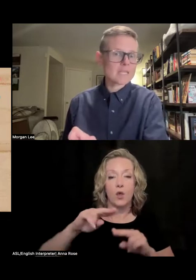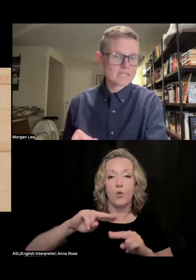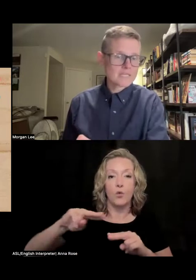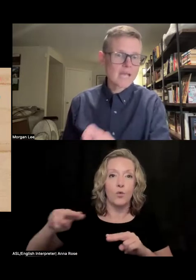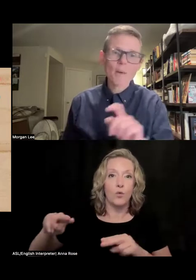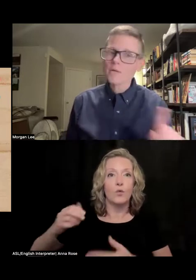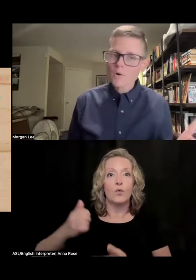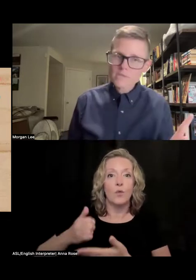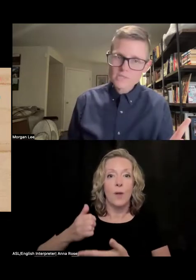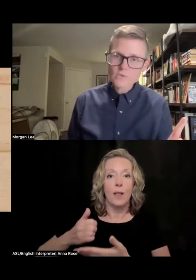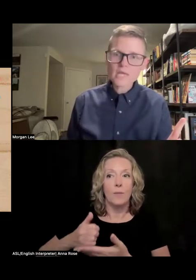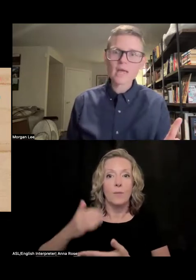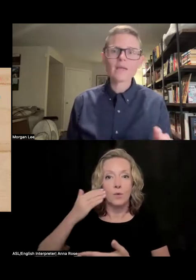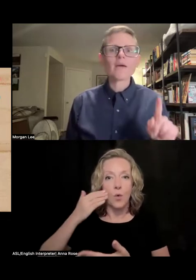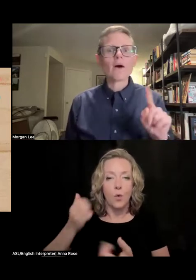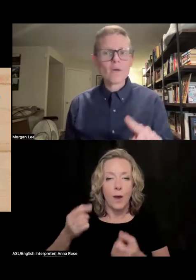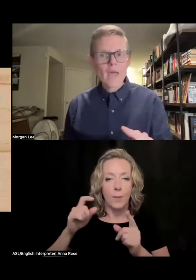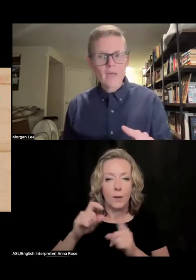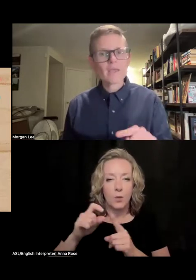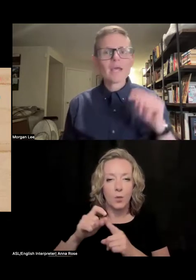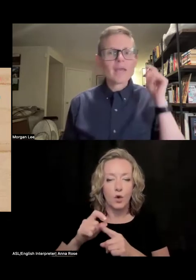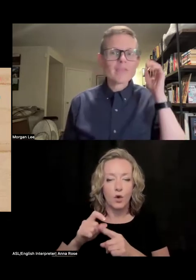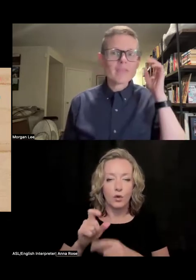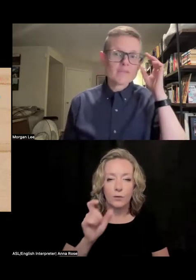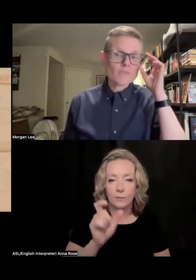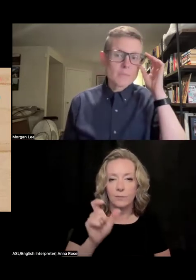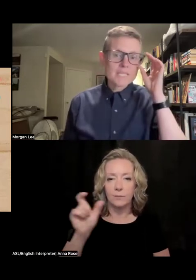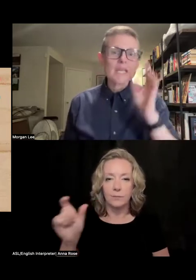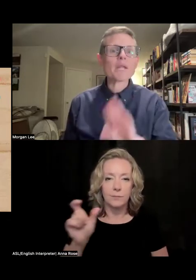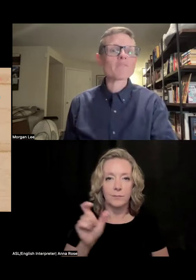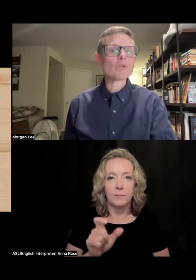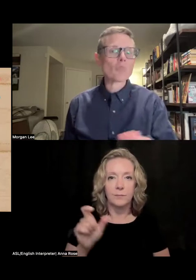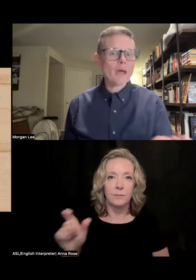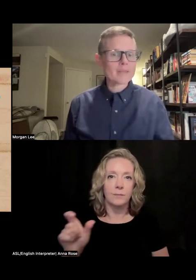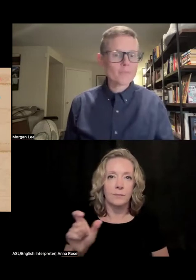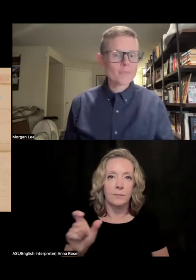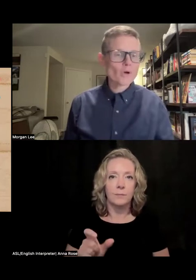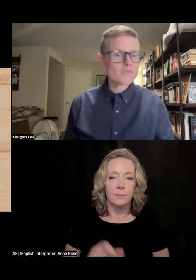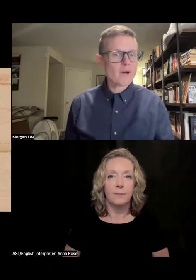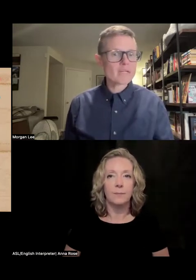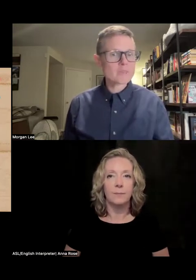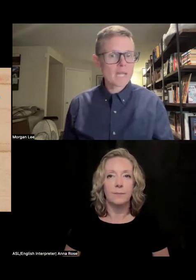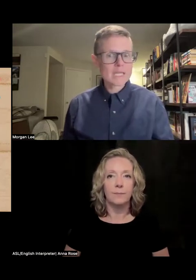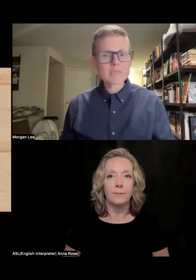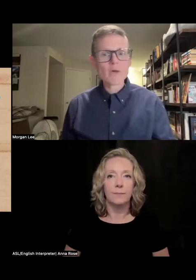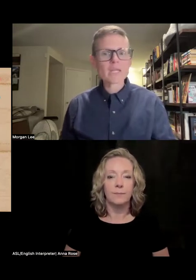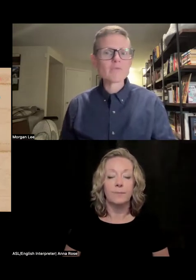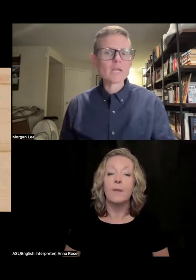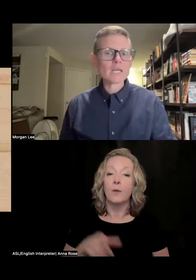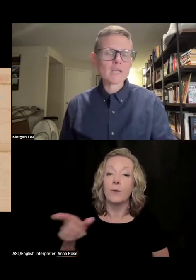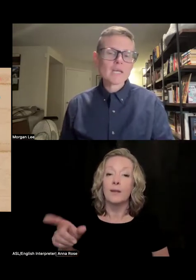his sentences. How many words did you say? Okay. And then for some of this, he would have to look back at the book to find spellings,